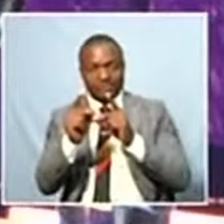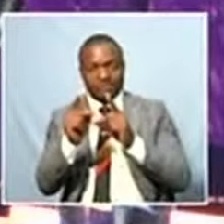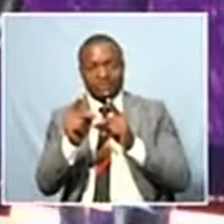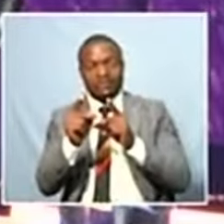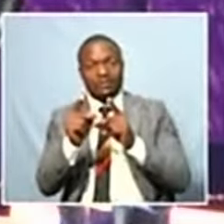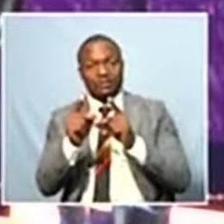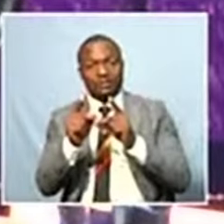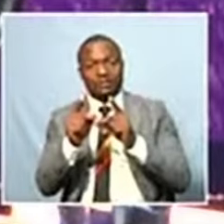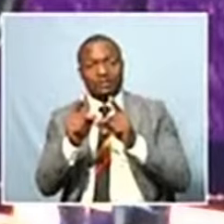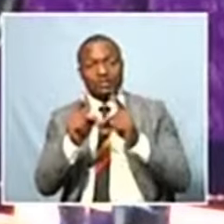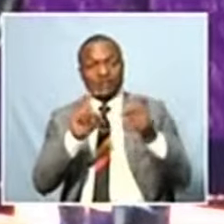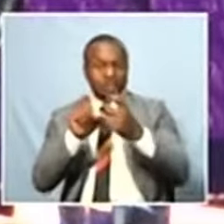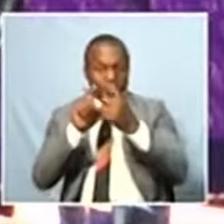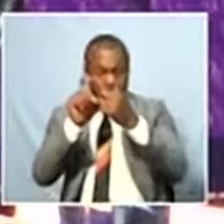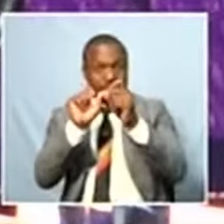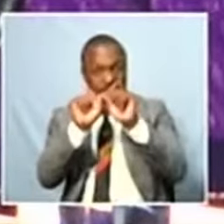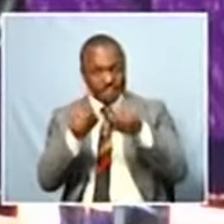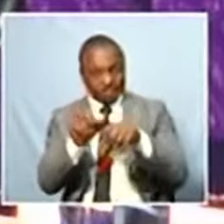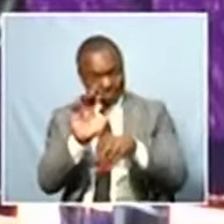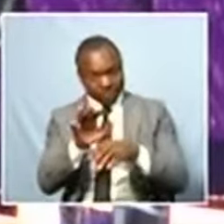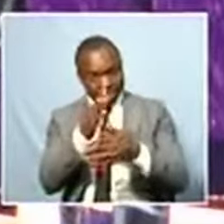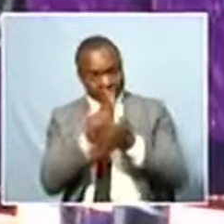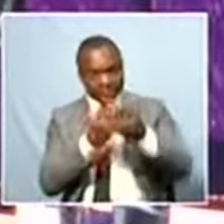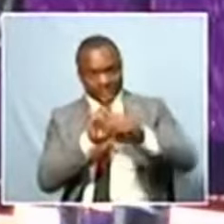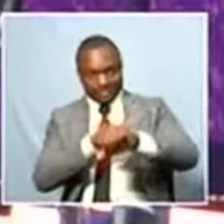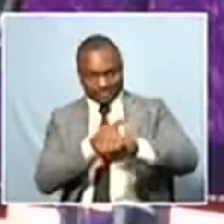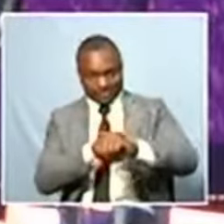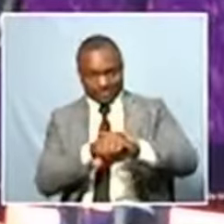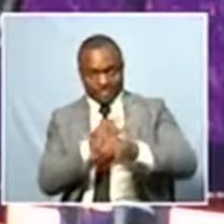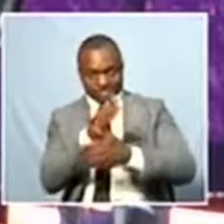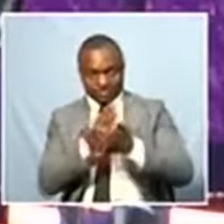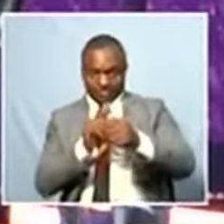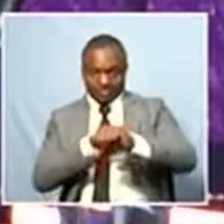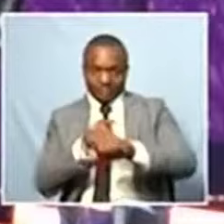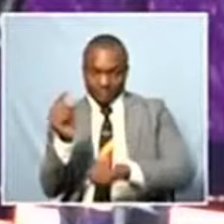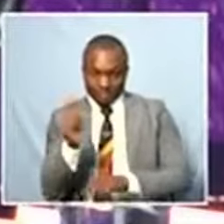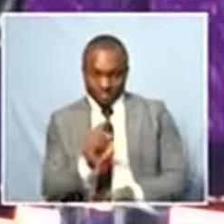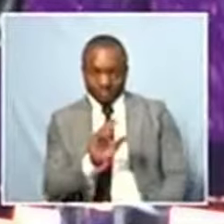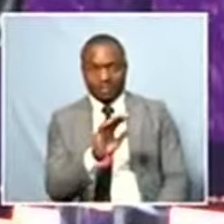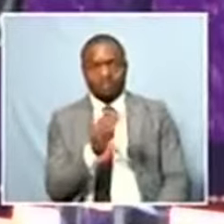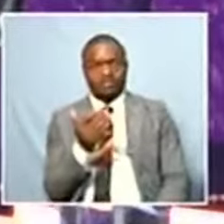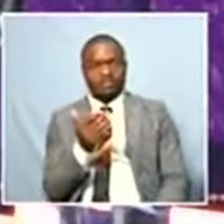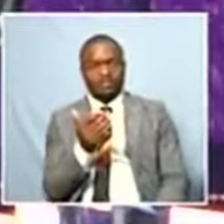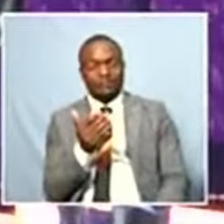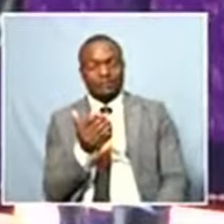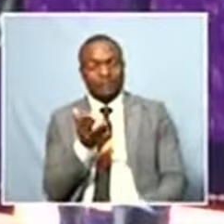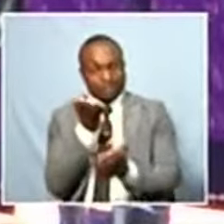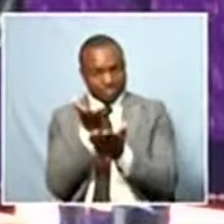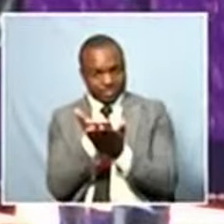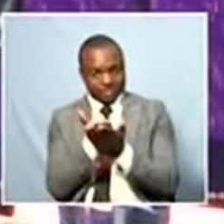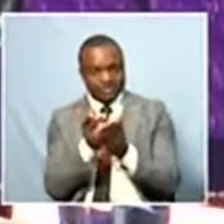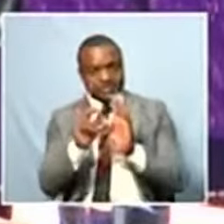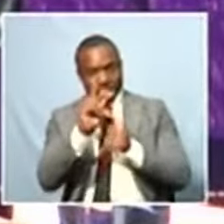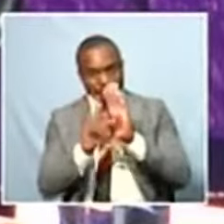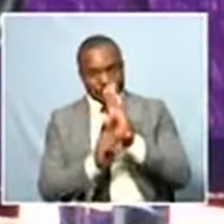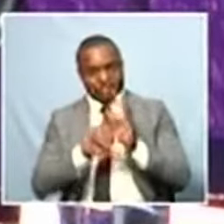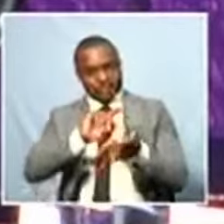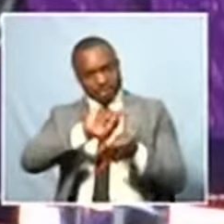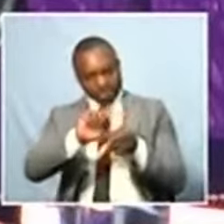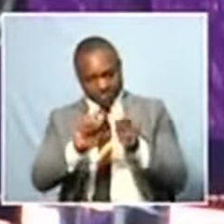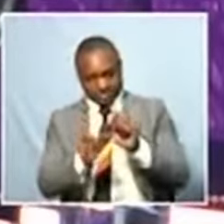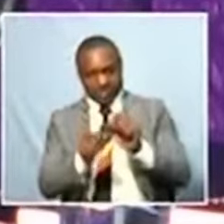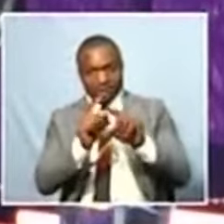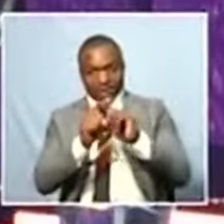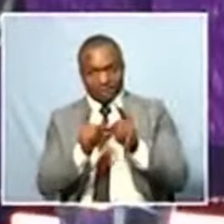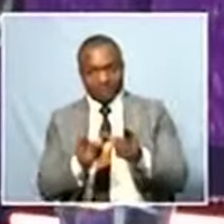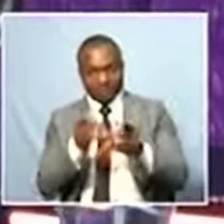consequences that might arise. That's why sometimes you would come back to seek for policy adjustment. But that was really